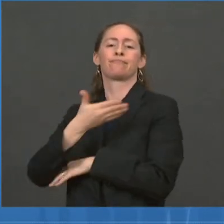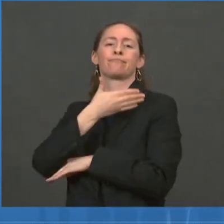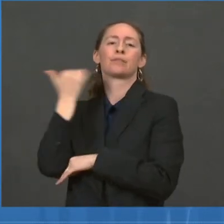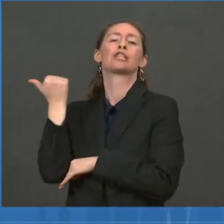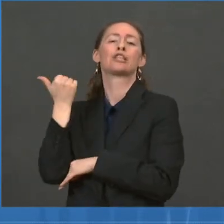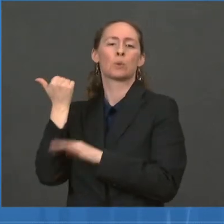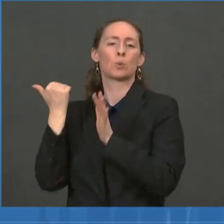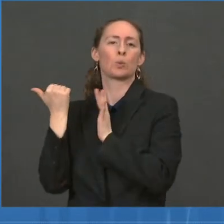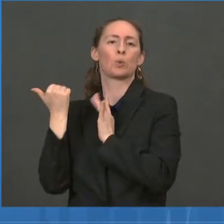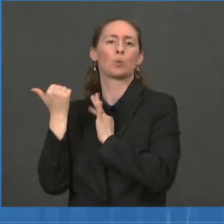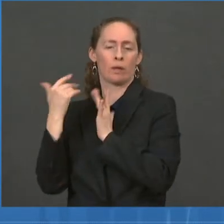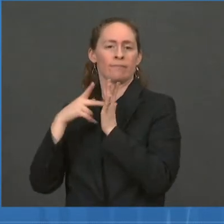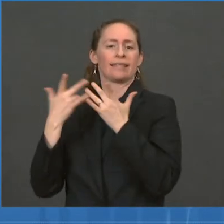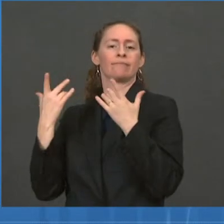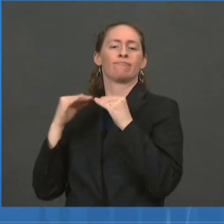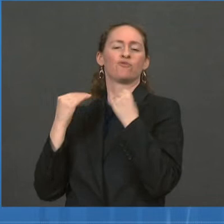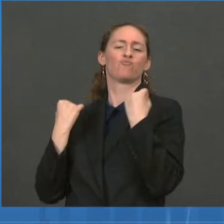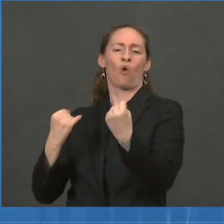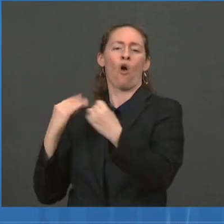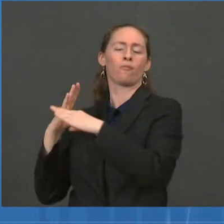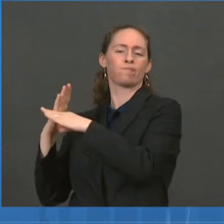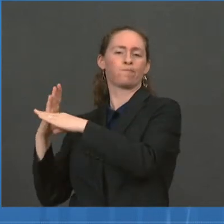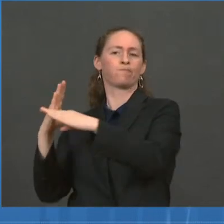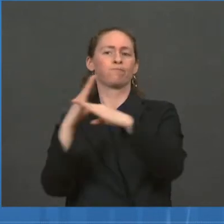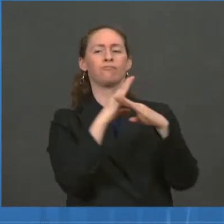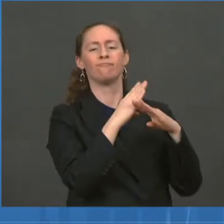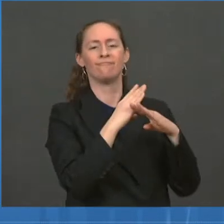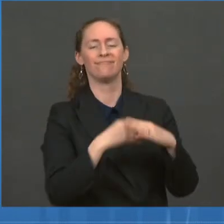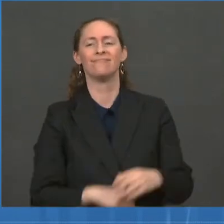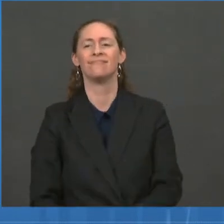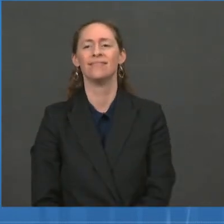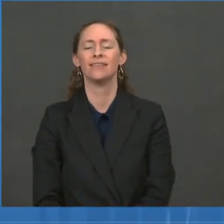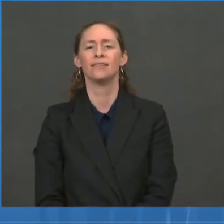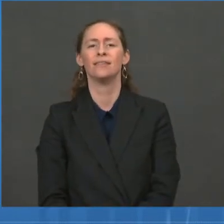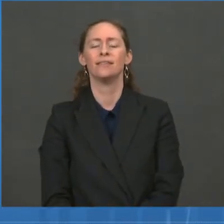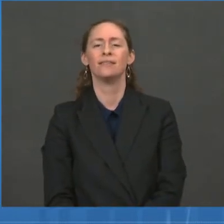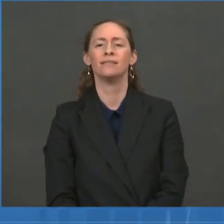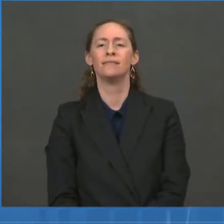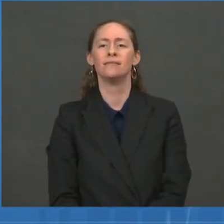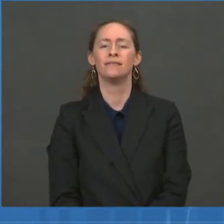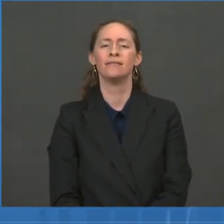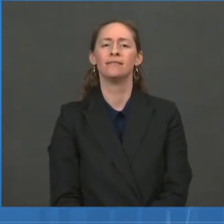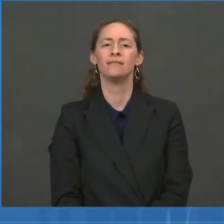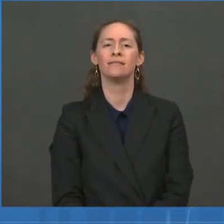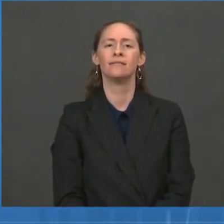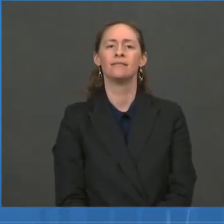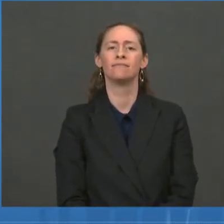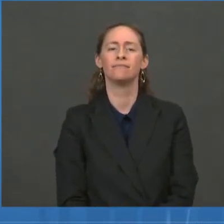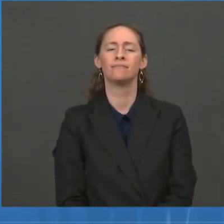boosted. Next question. Let's go to Cheyenne Haslett at ABC News.